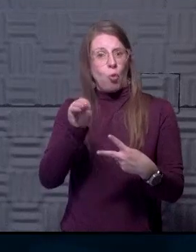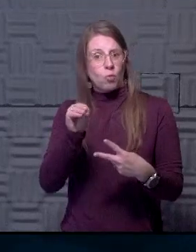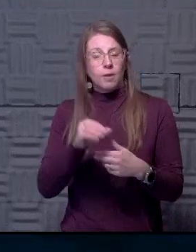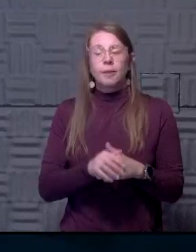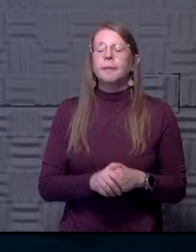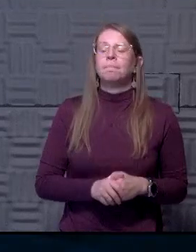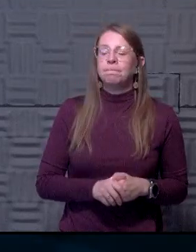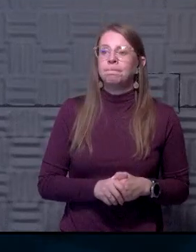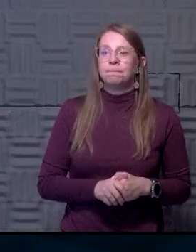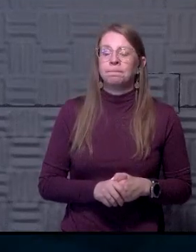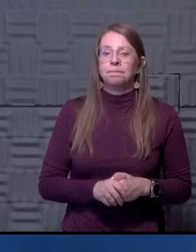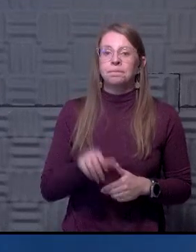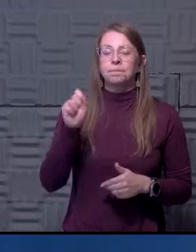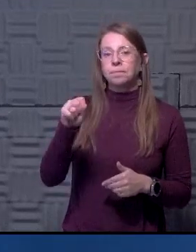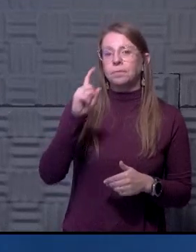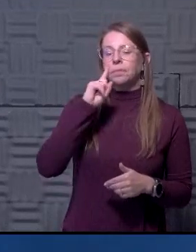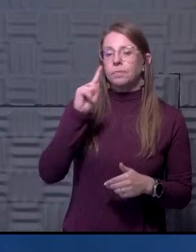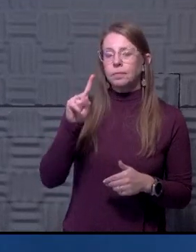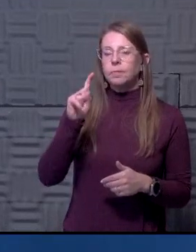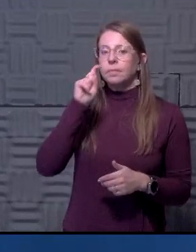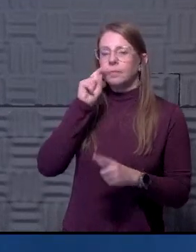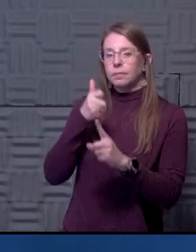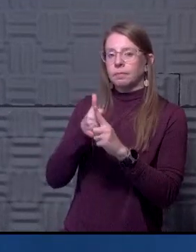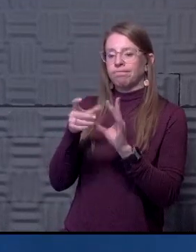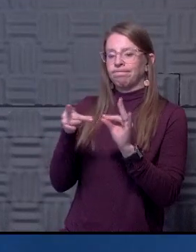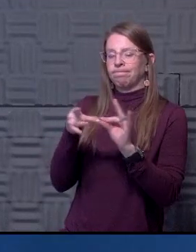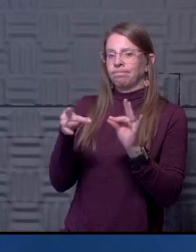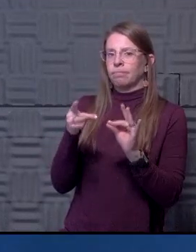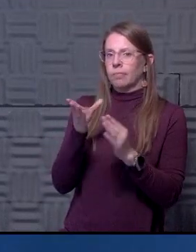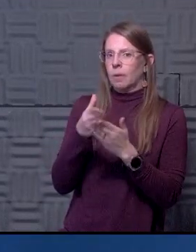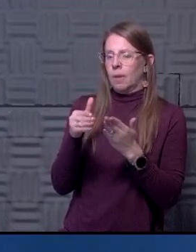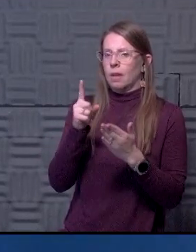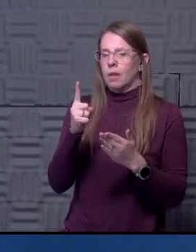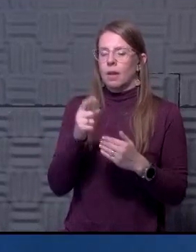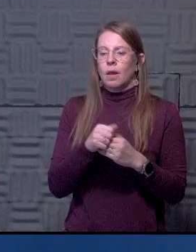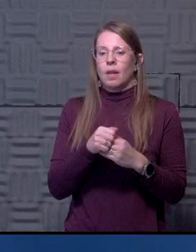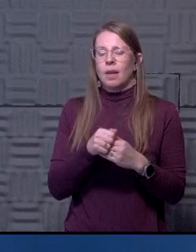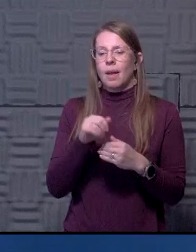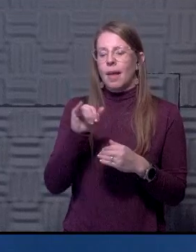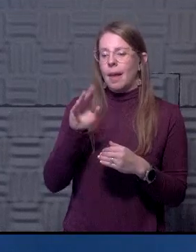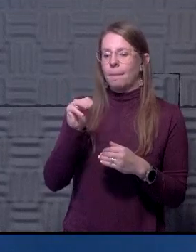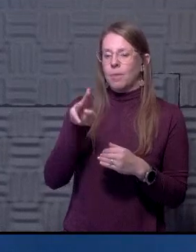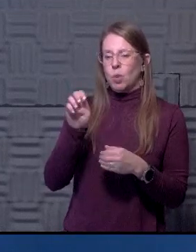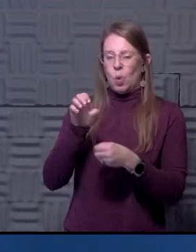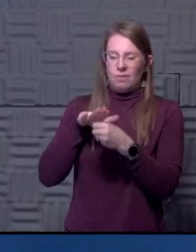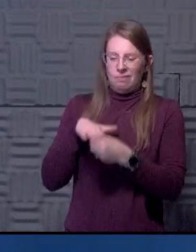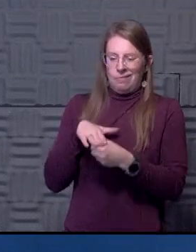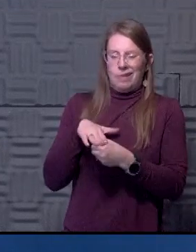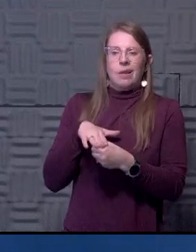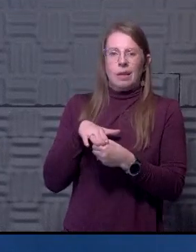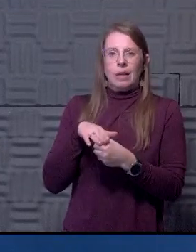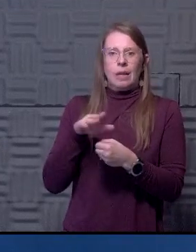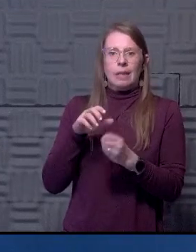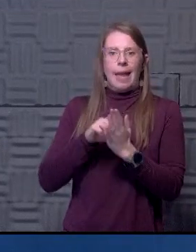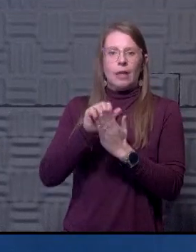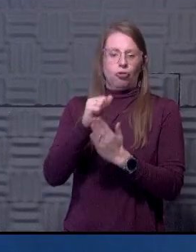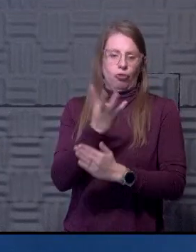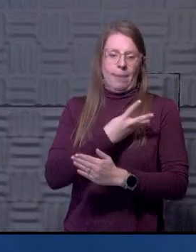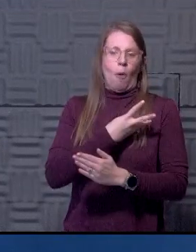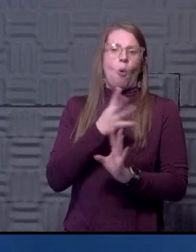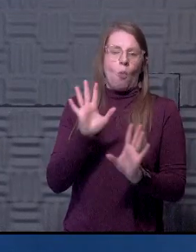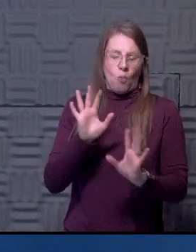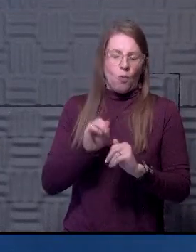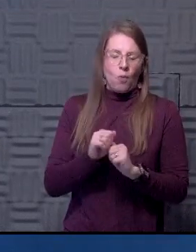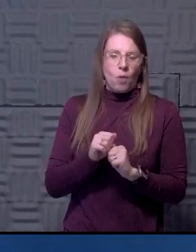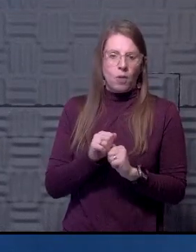think Hawkeye alluded to one, which is in immunosuppressed patients and patients on cancer chemotherapy,